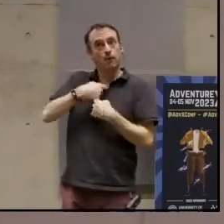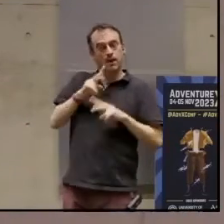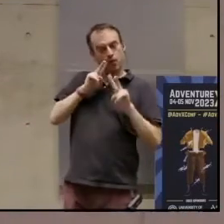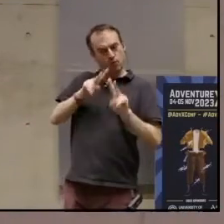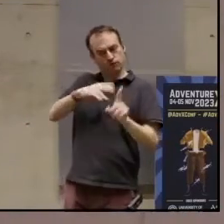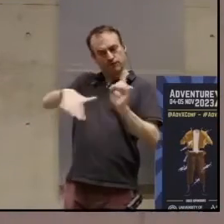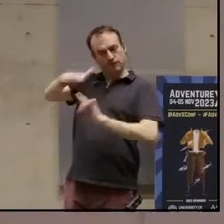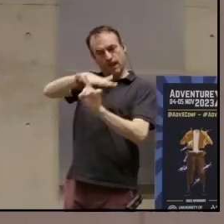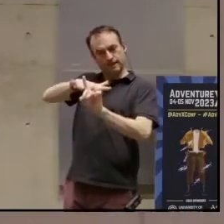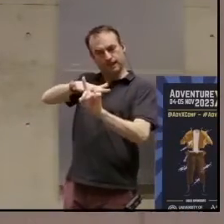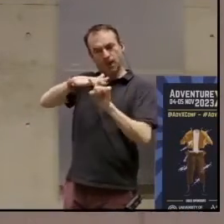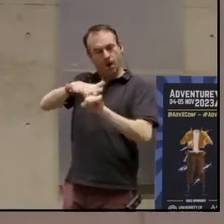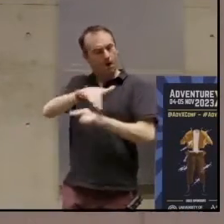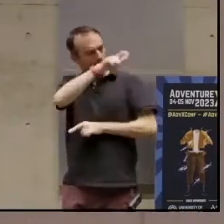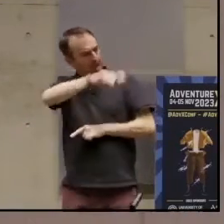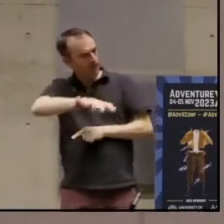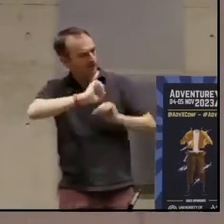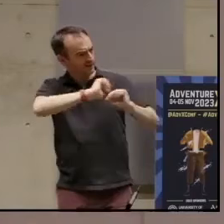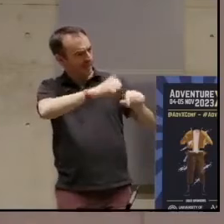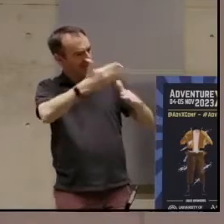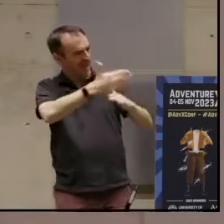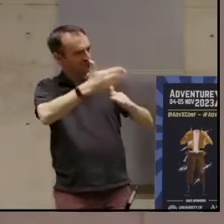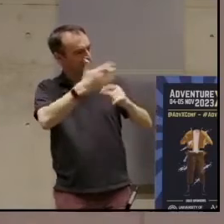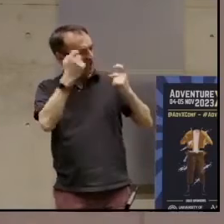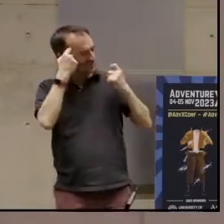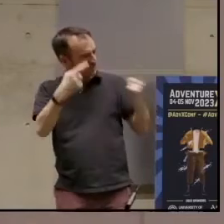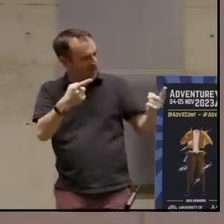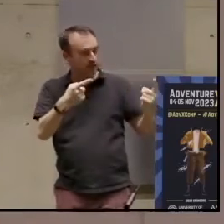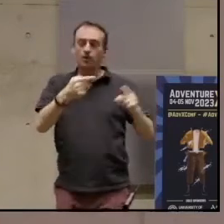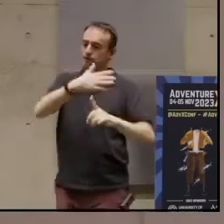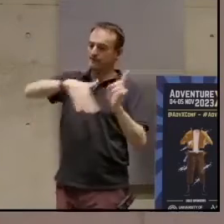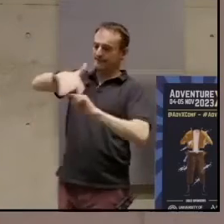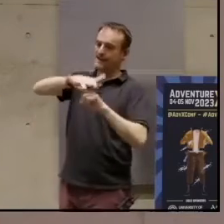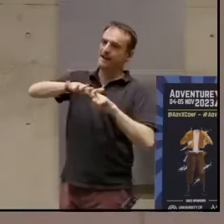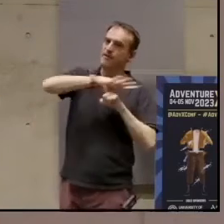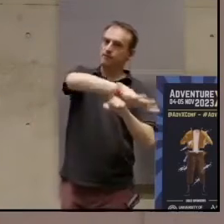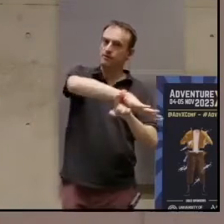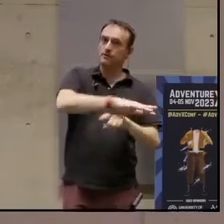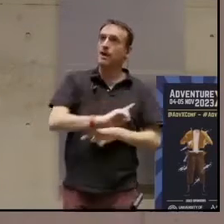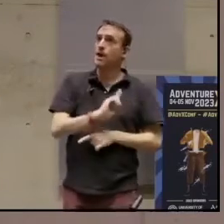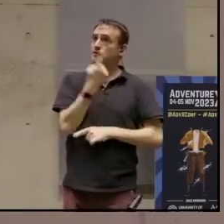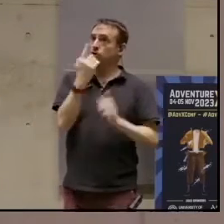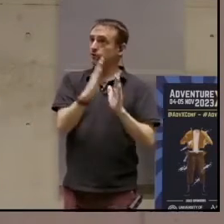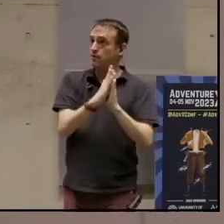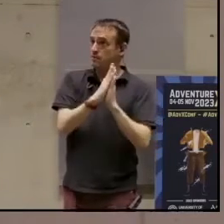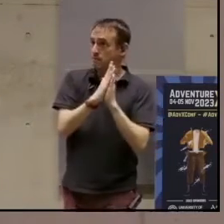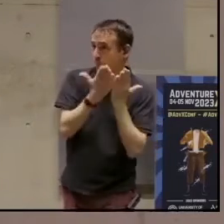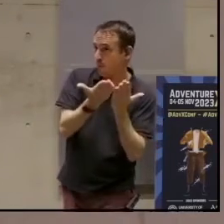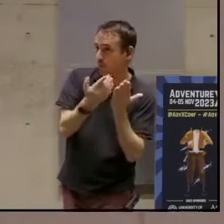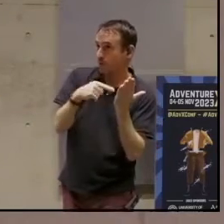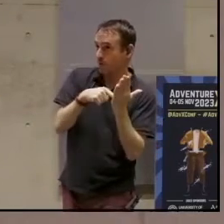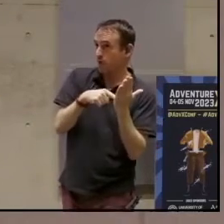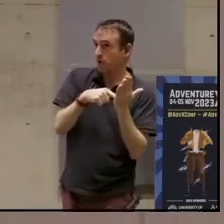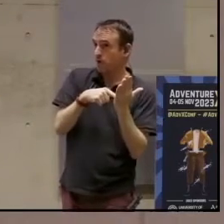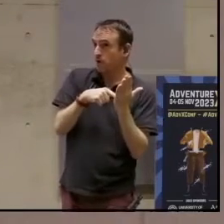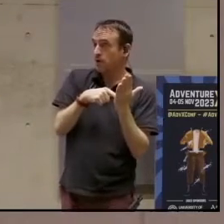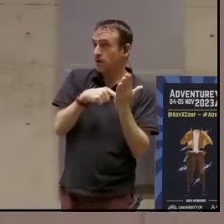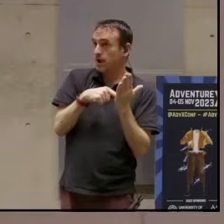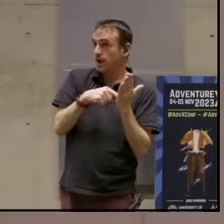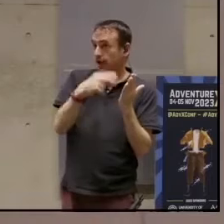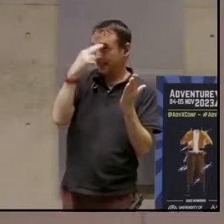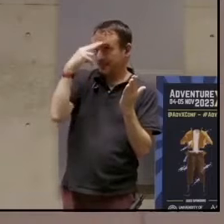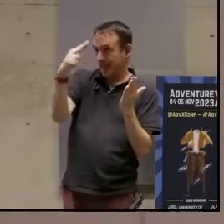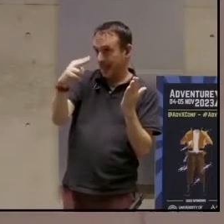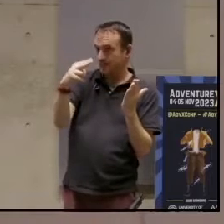understood their actions in reflection of that society. The first book in the series is actually not called Game of Thrones, but the TV series is called Game